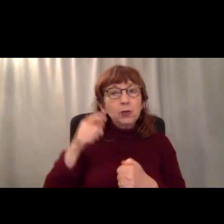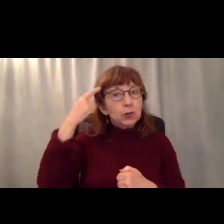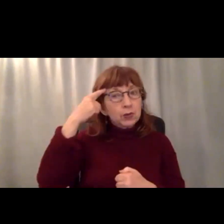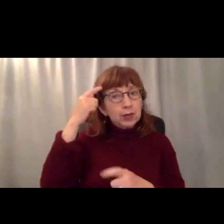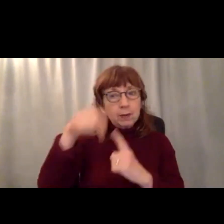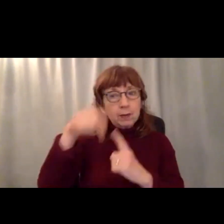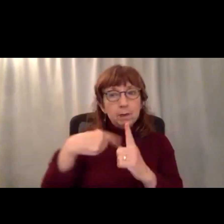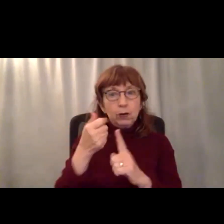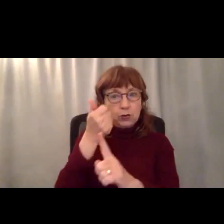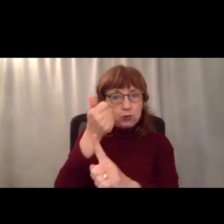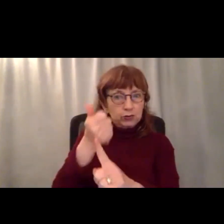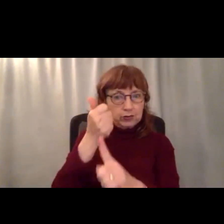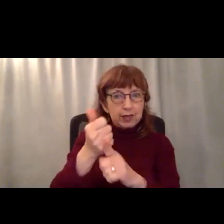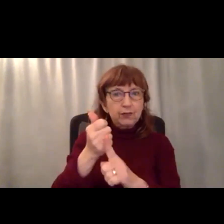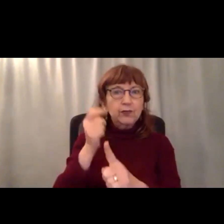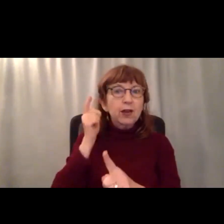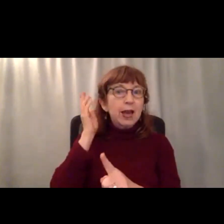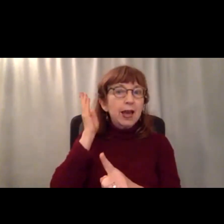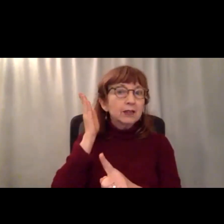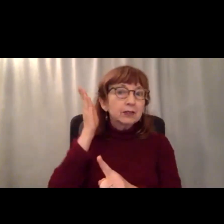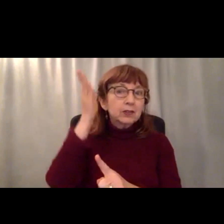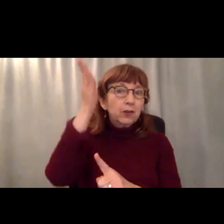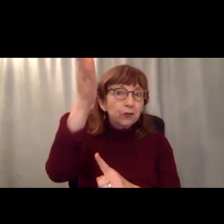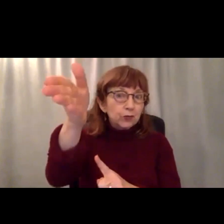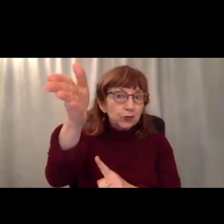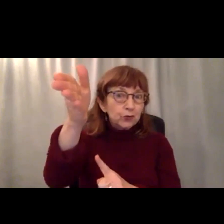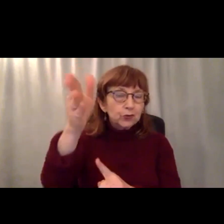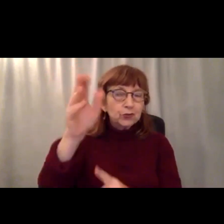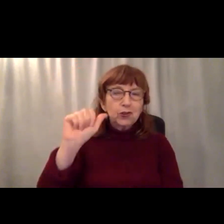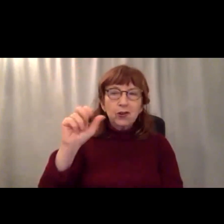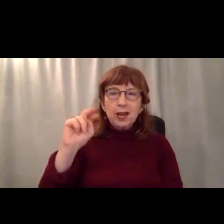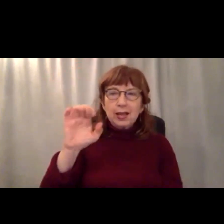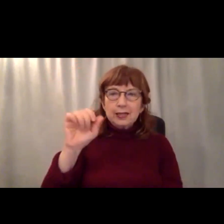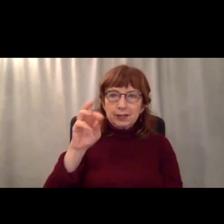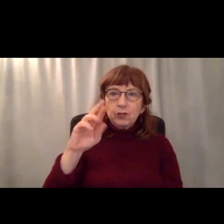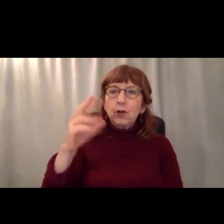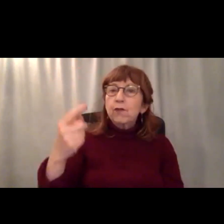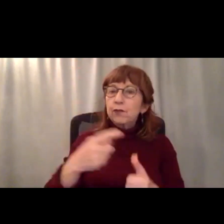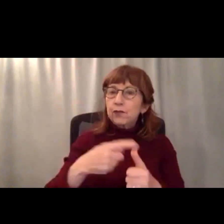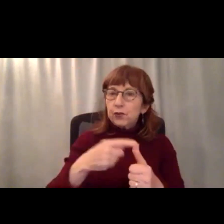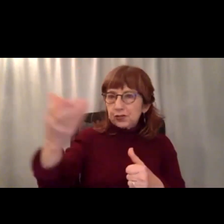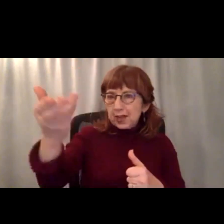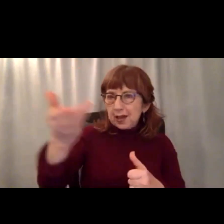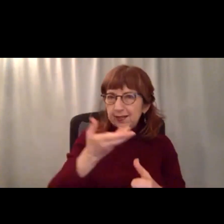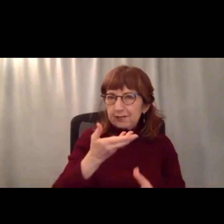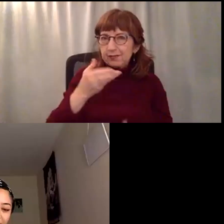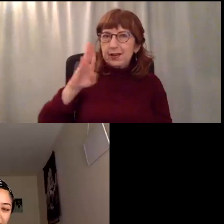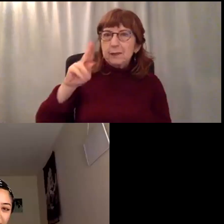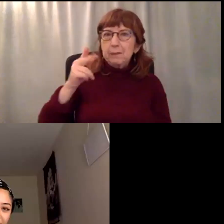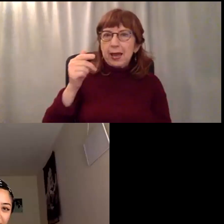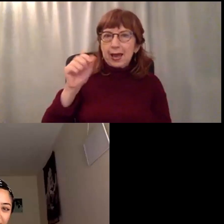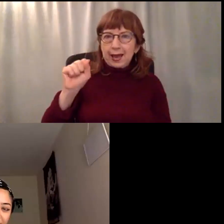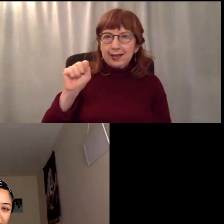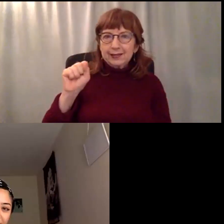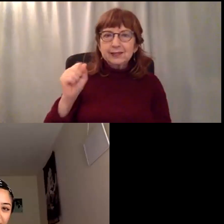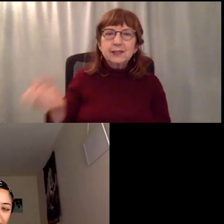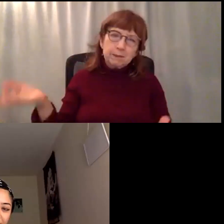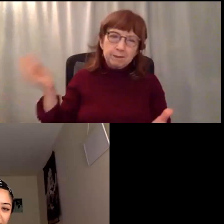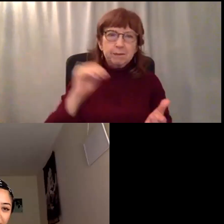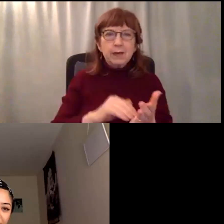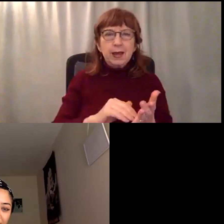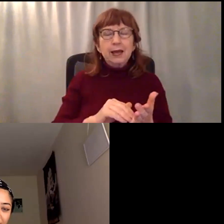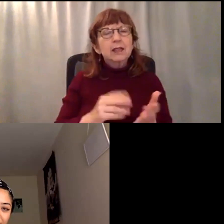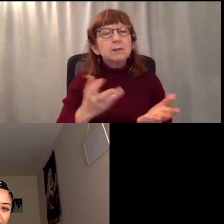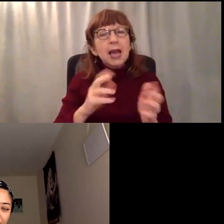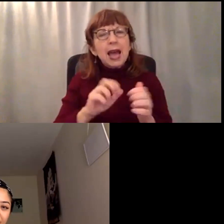ancestor? So I'd like to invite Bags to come on back and tell us how